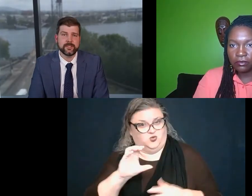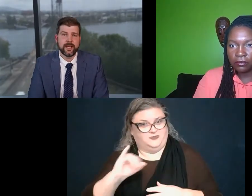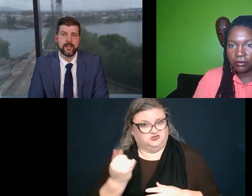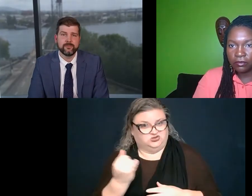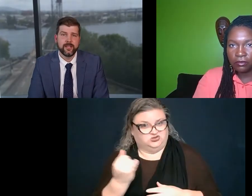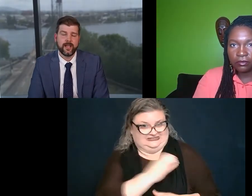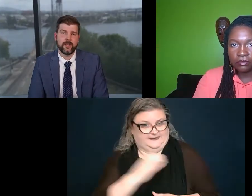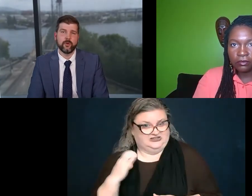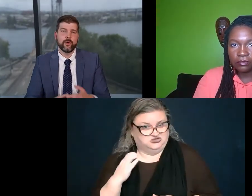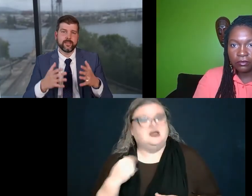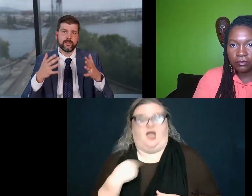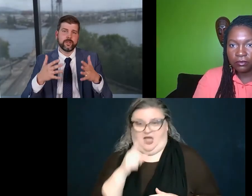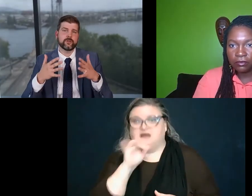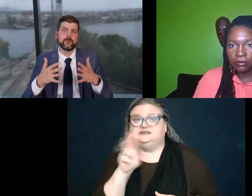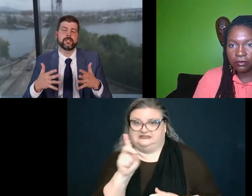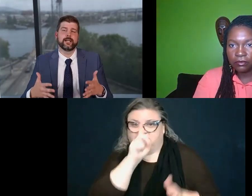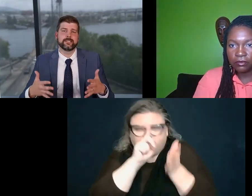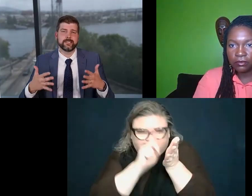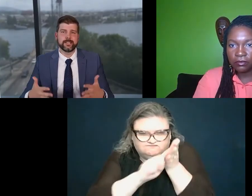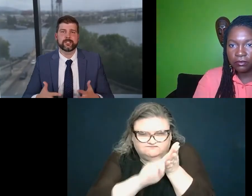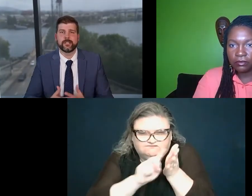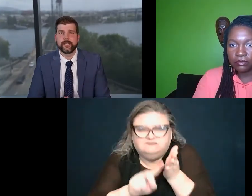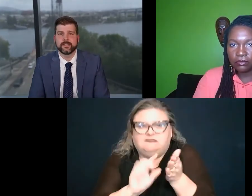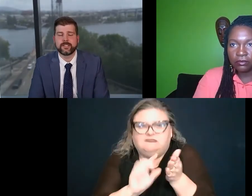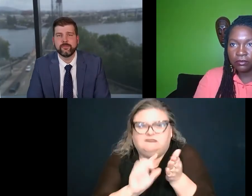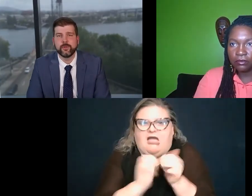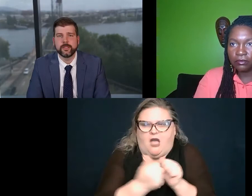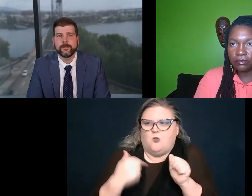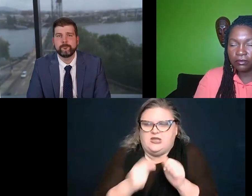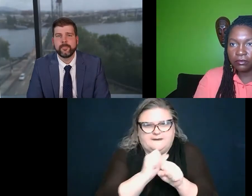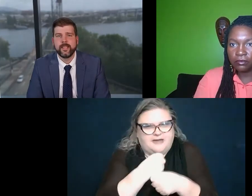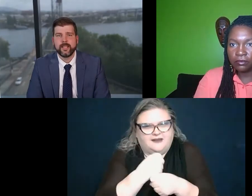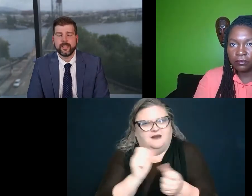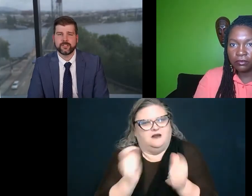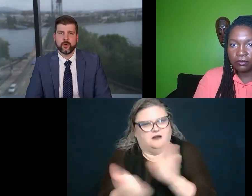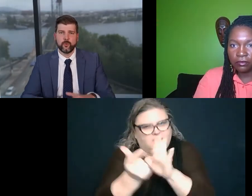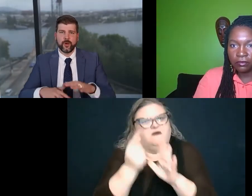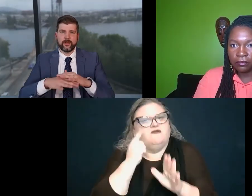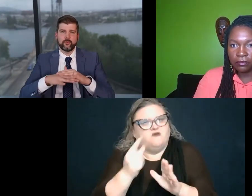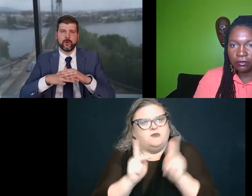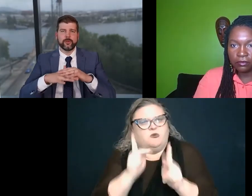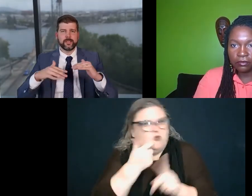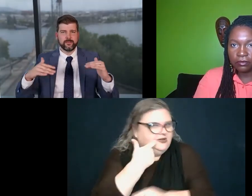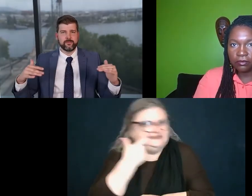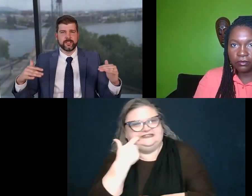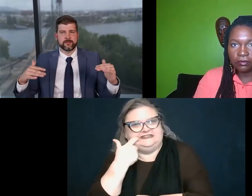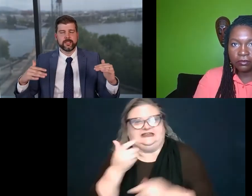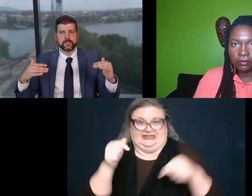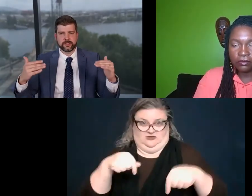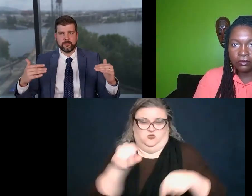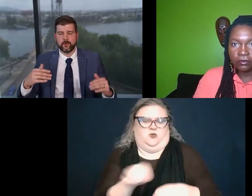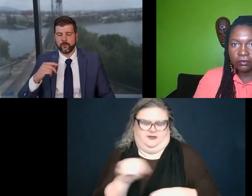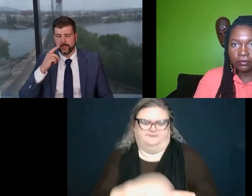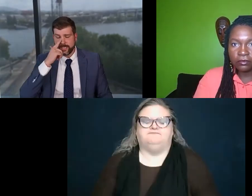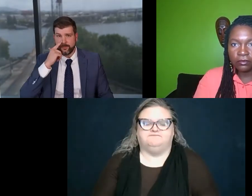deep dive on the way that we criminalized addiction in the state of Oregon. And so what really convinced me